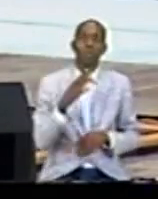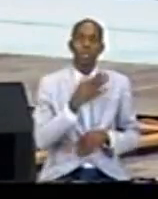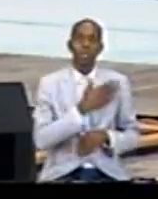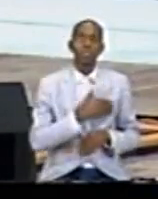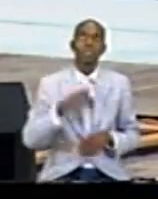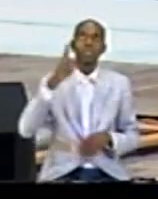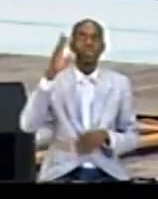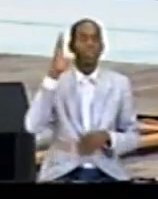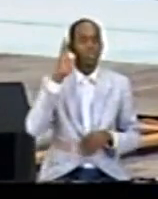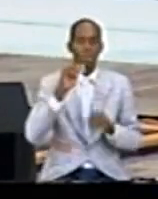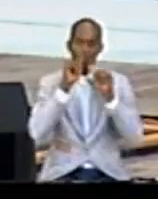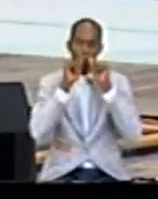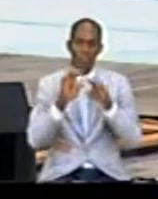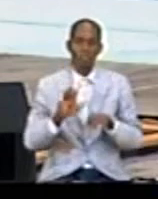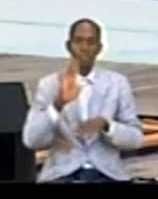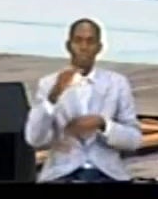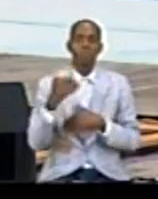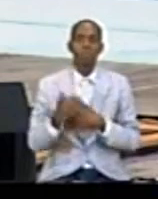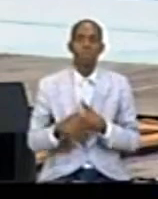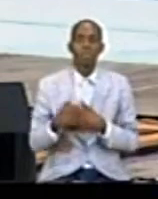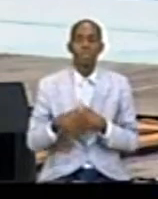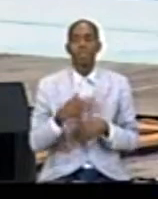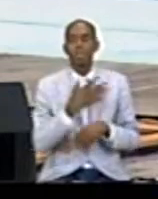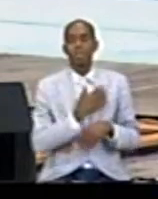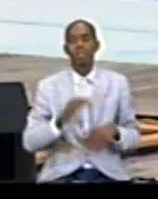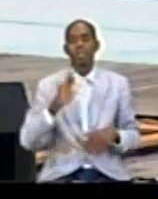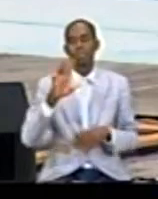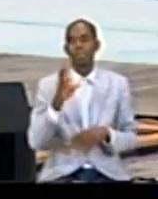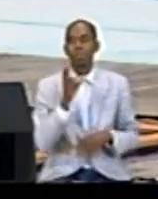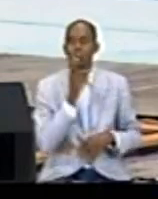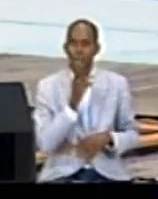bless thy bread and thy water.